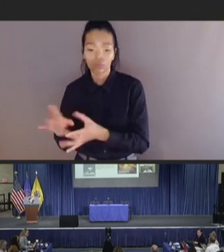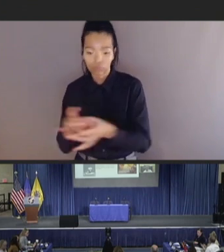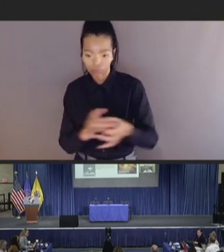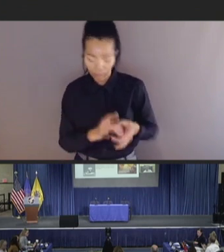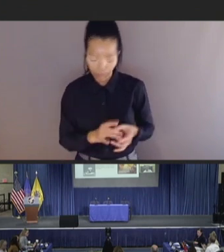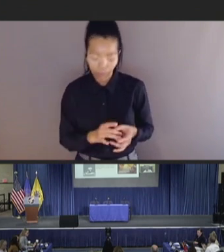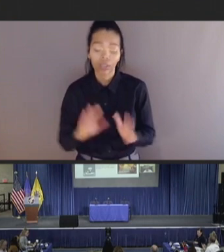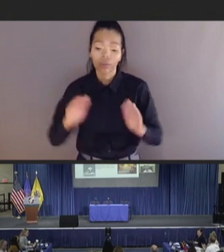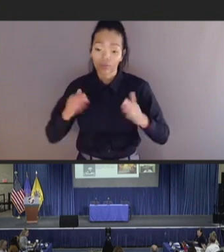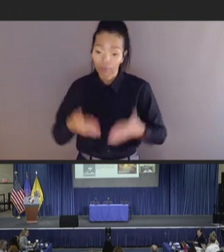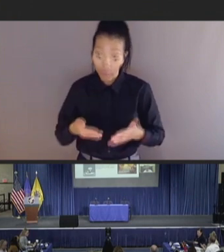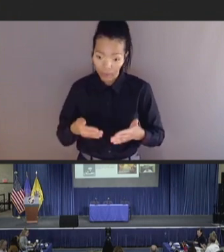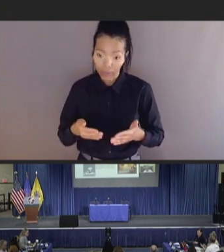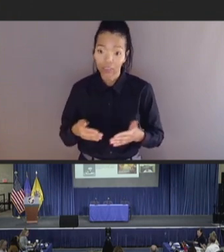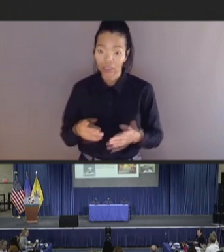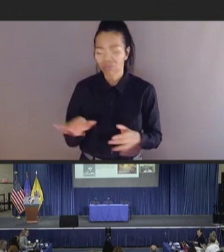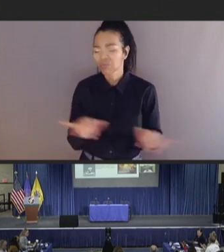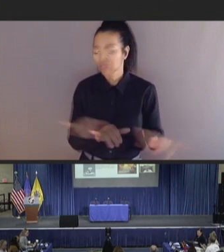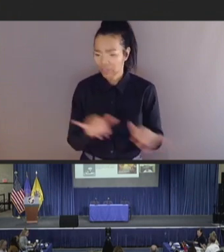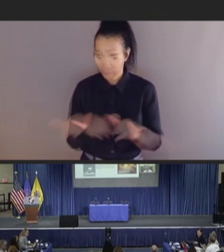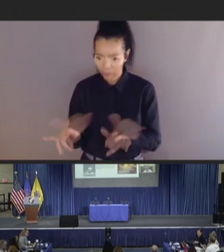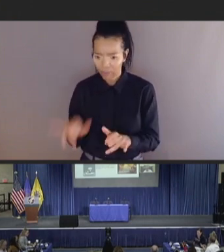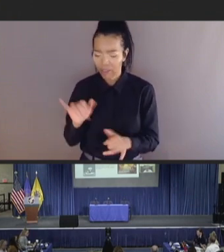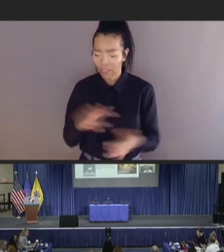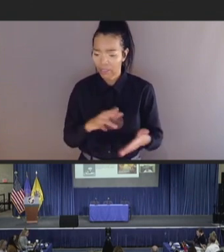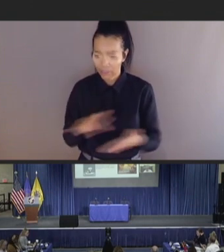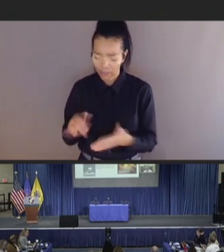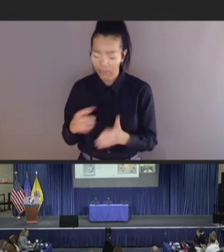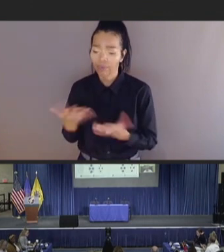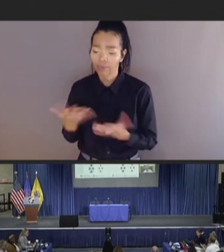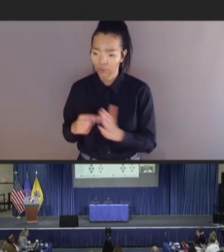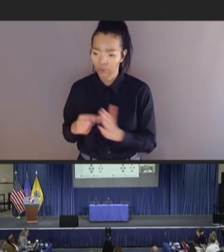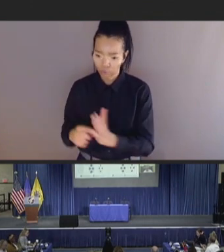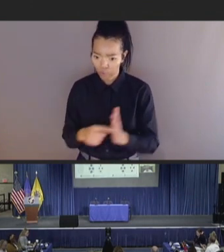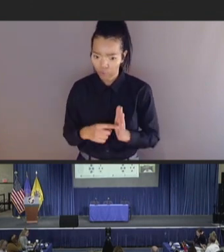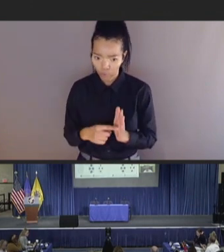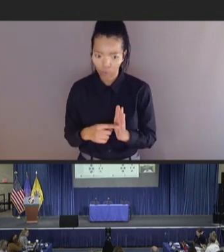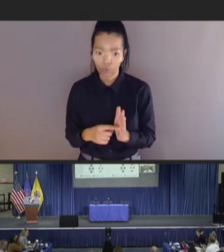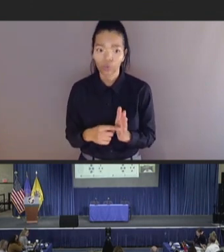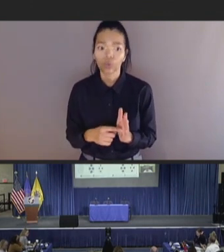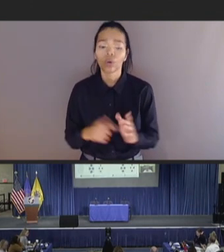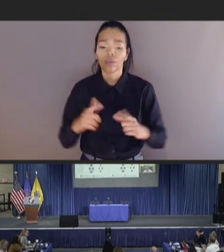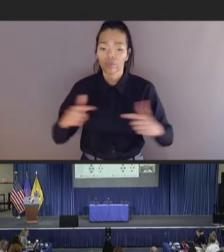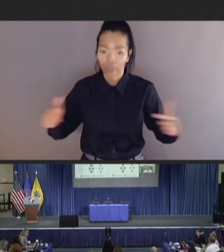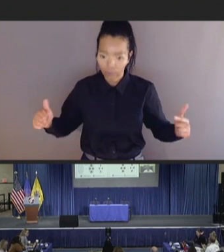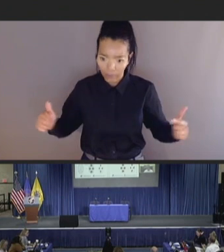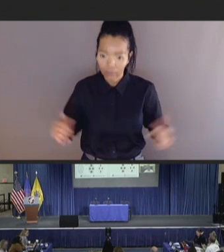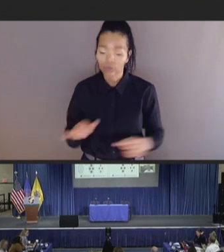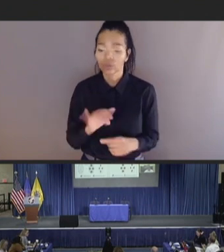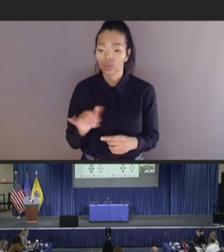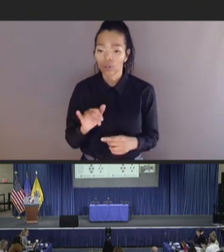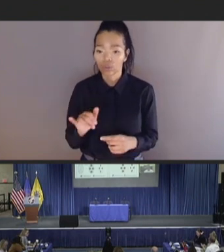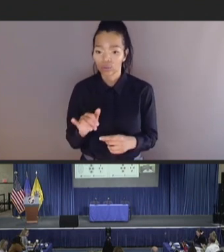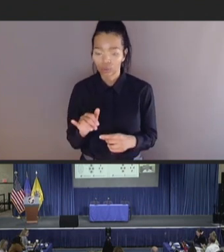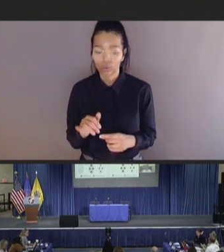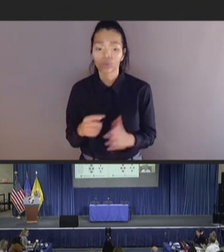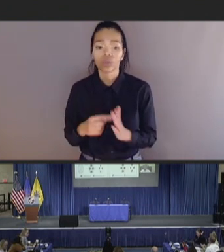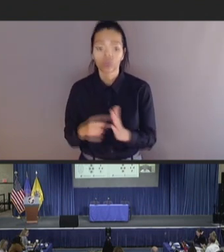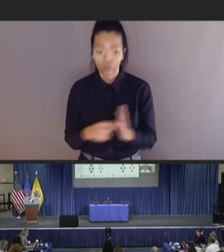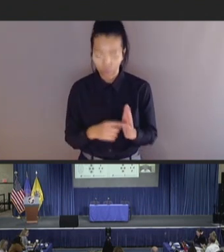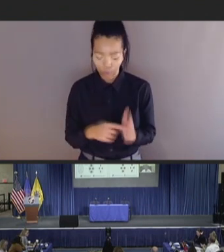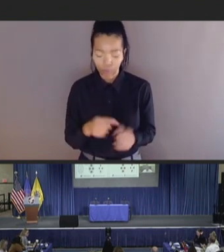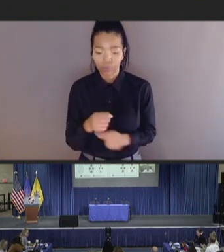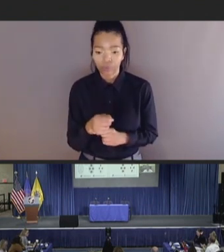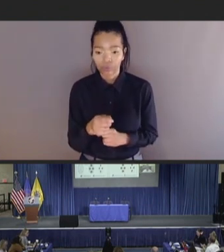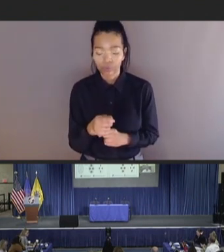MPER. And very, very similarly in this study, we have shown the preclinical validation. We have contributed in part to the preclinical validation. And